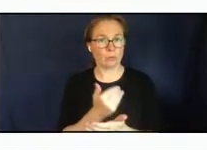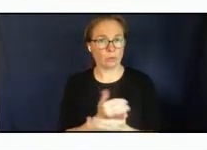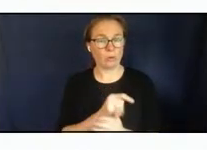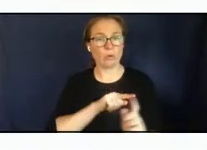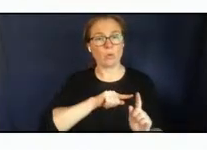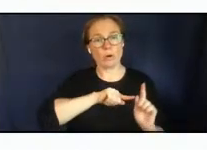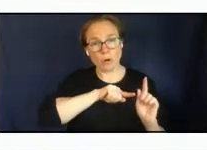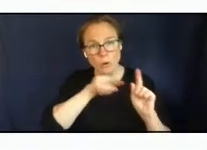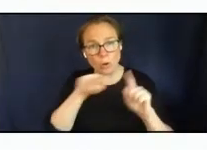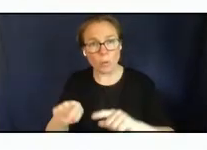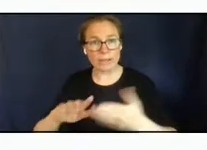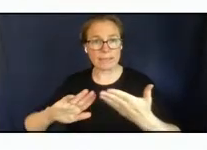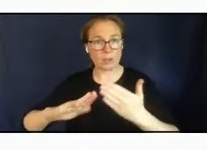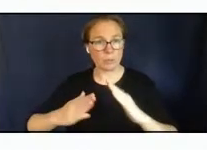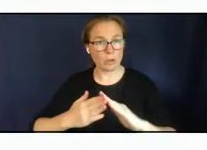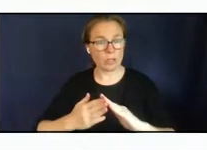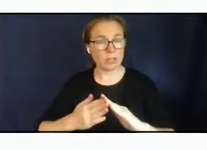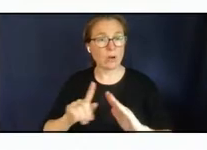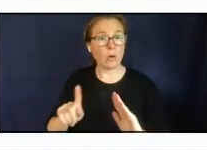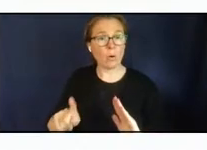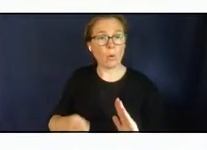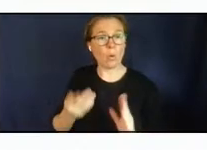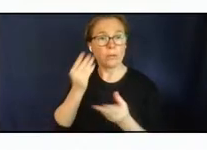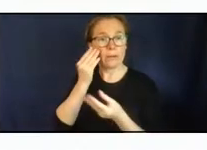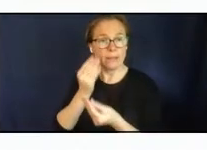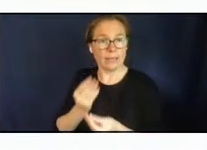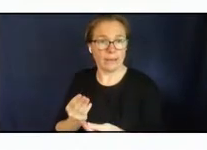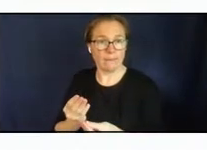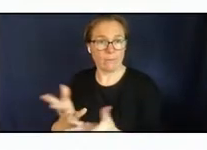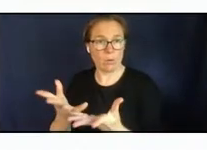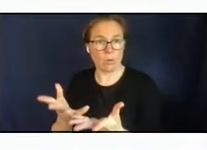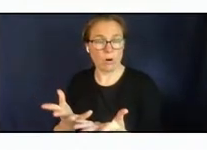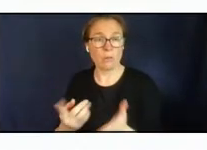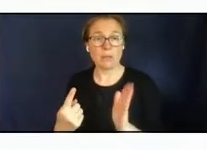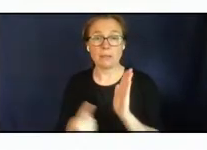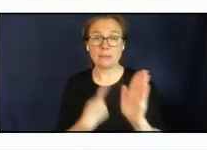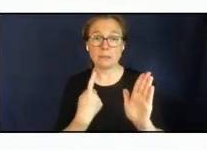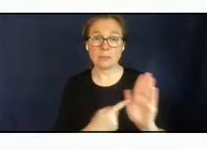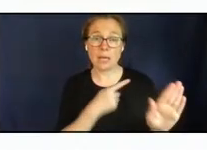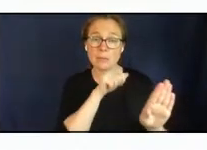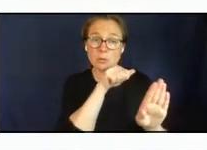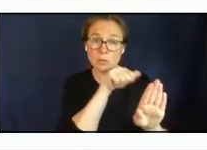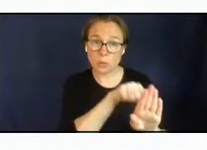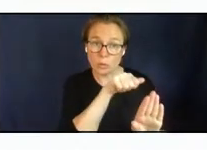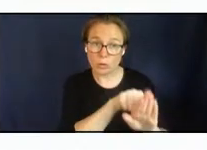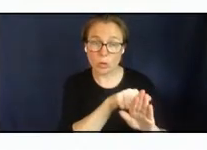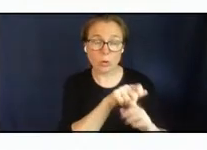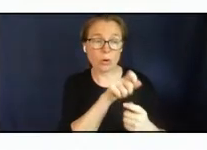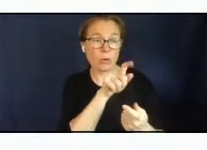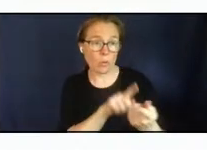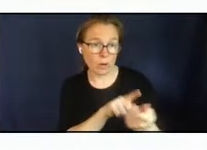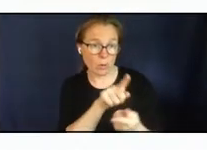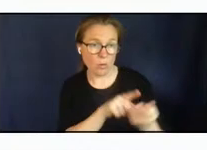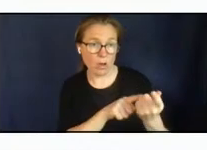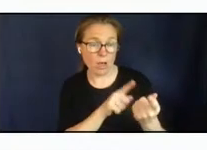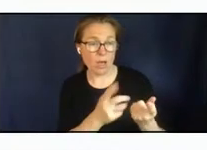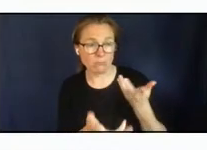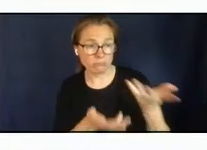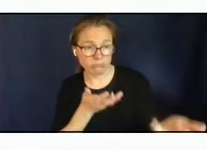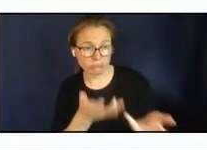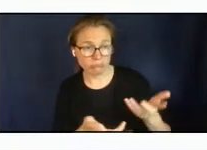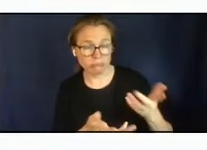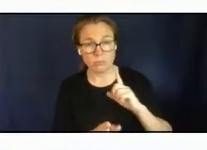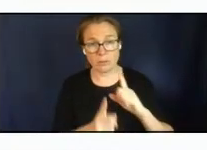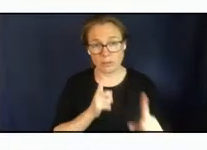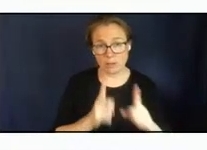just to provide information, as oftentimes in a door-to-door, person-to-person fashion. So lots of different elements of the